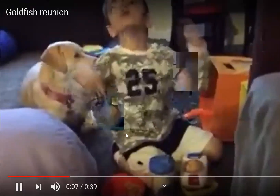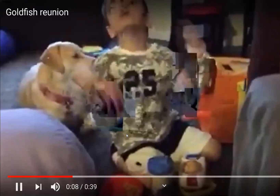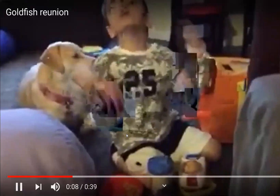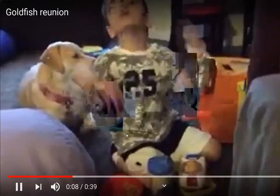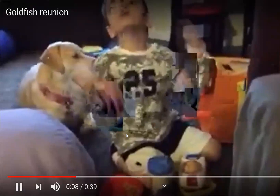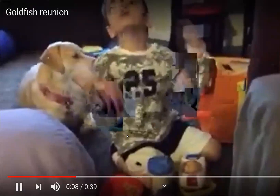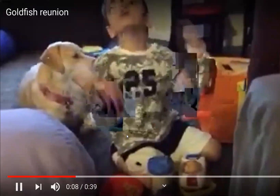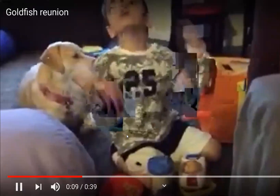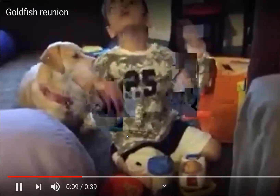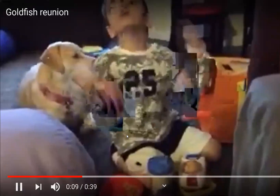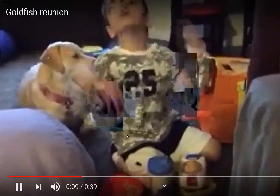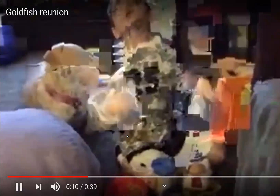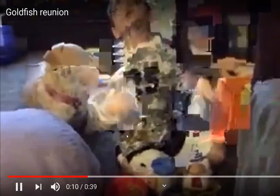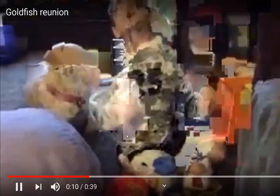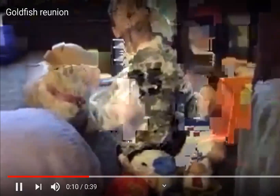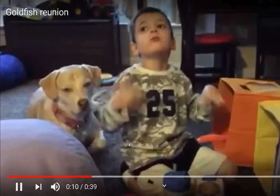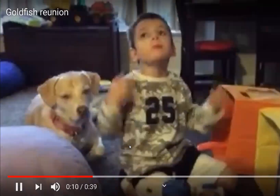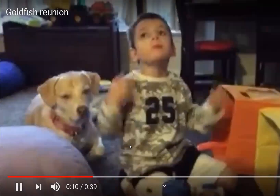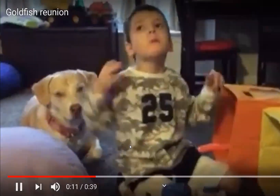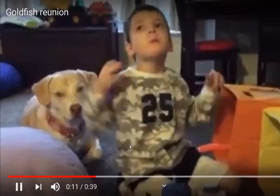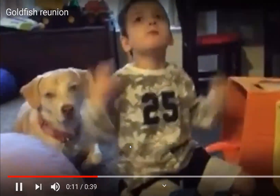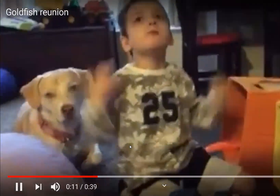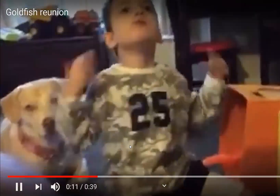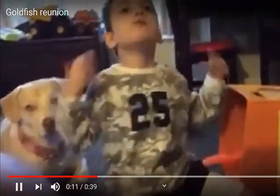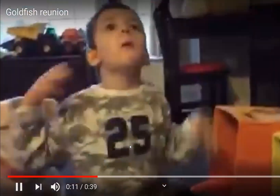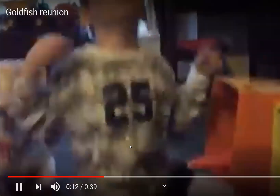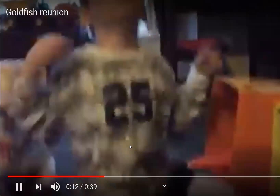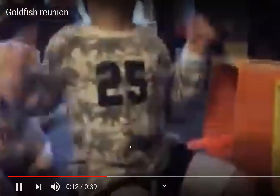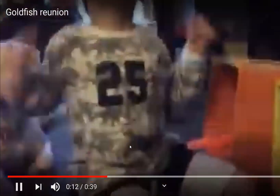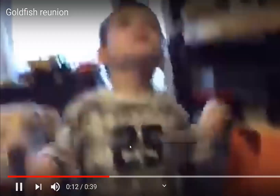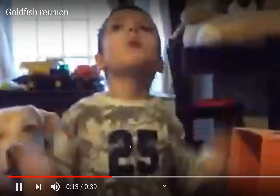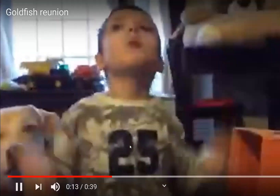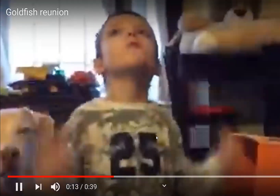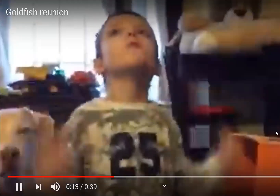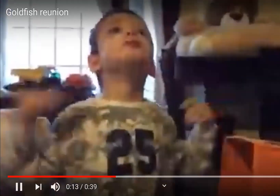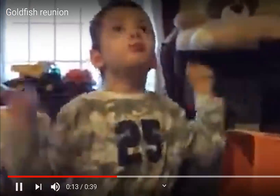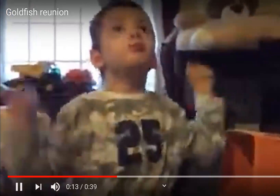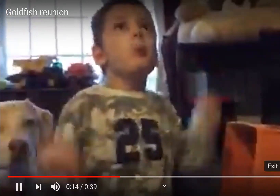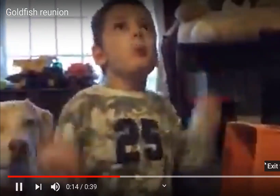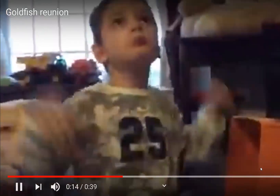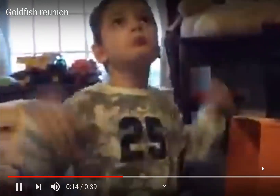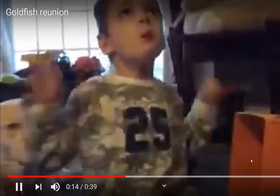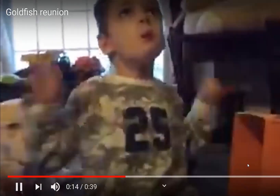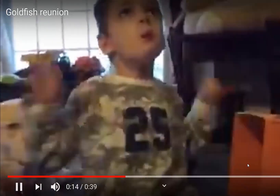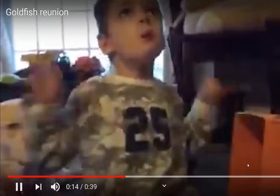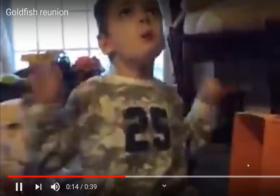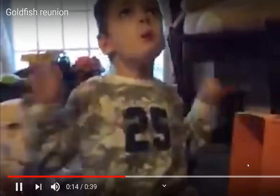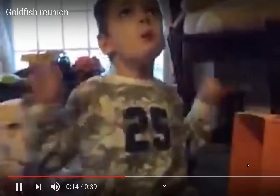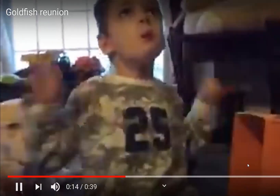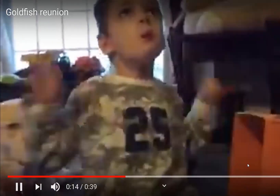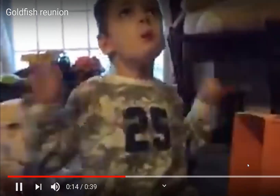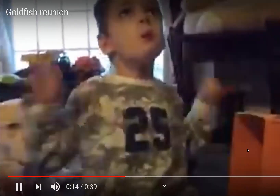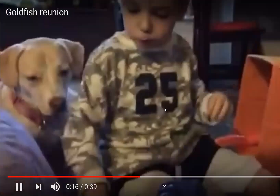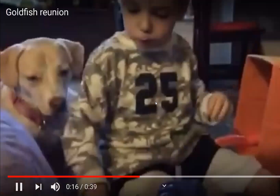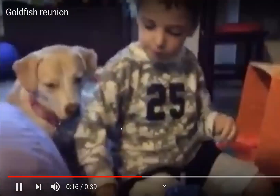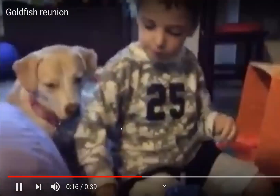We've lost our interpreter, so I am trying to caption as long as hopefully our individual that needs it is able to access it.